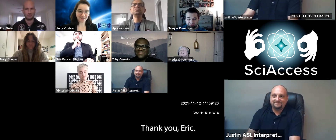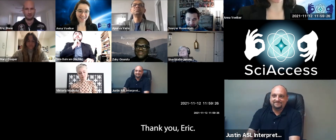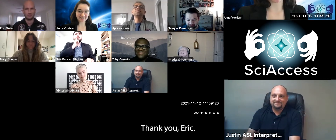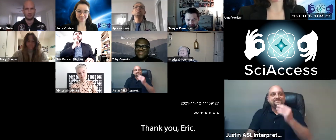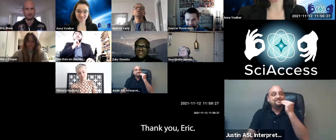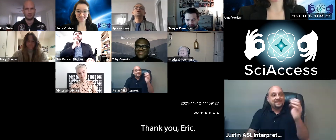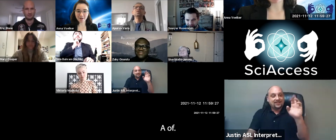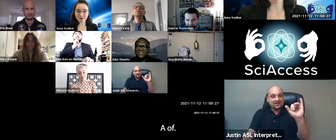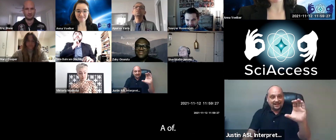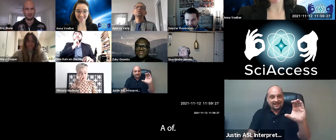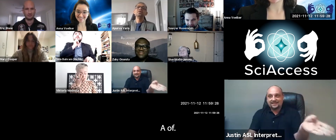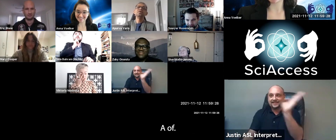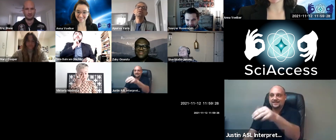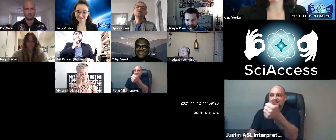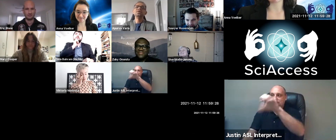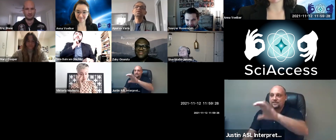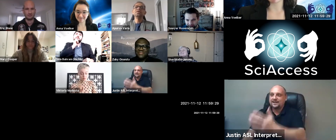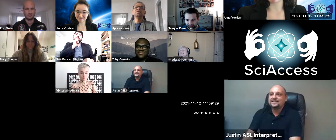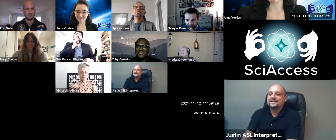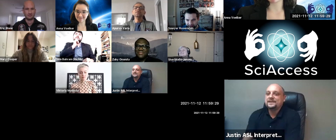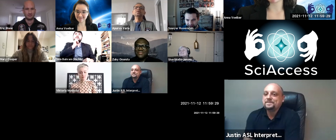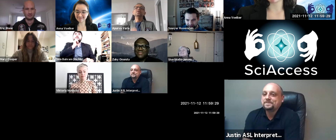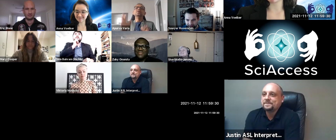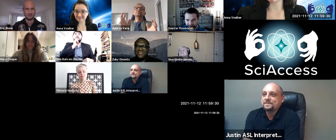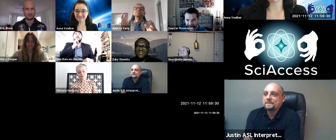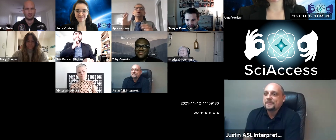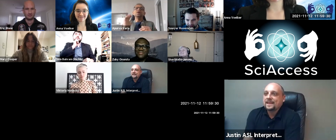Thank you, Eric. Apurva.